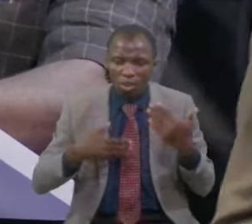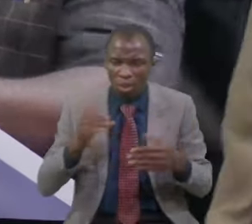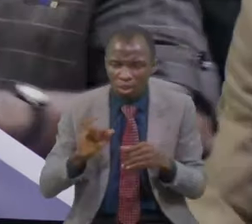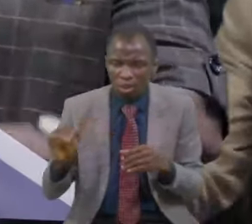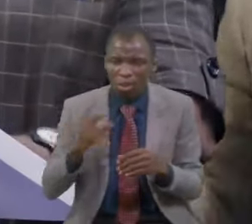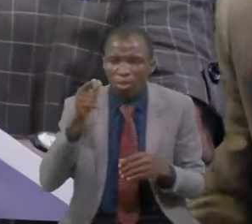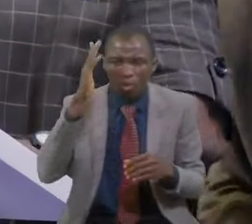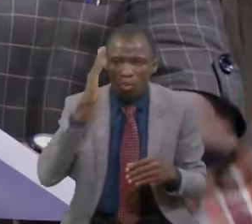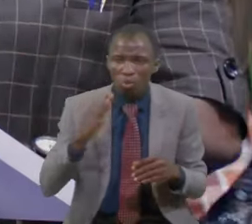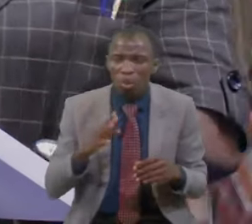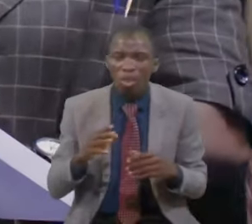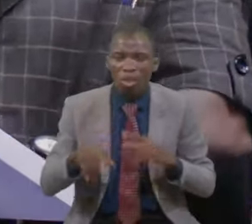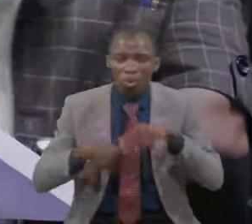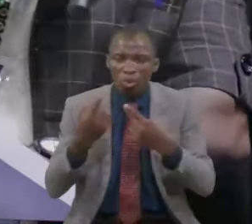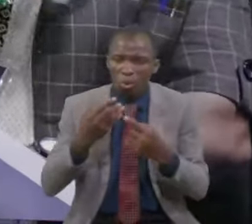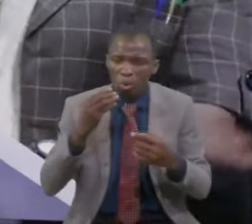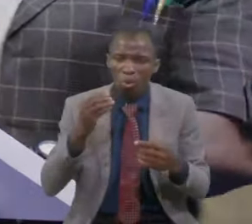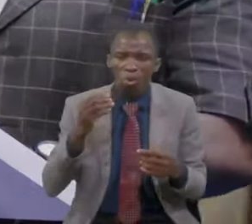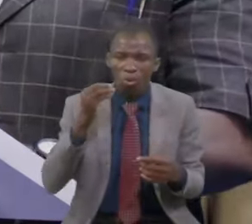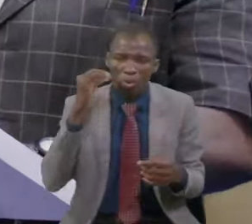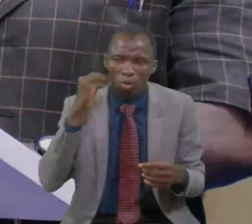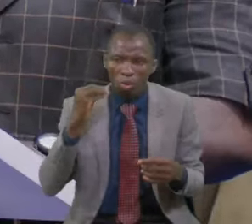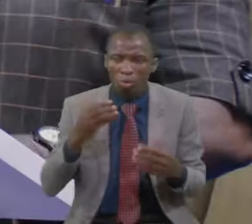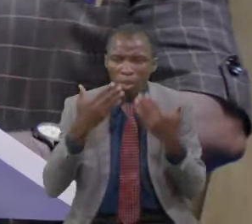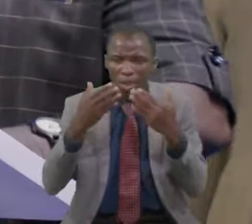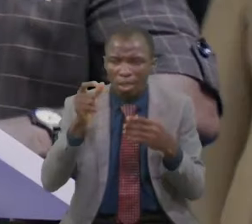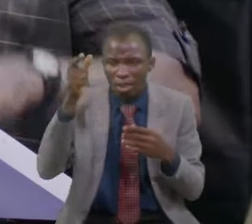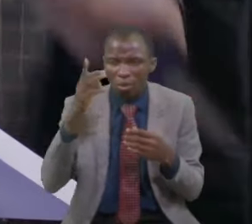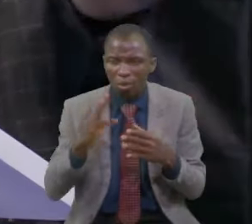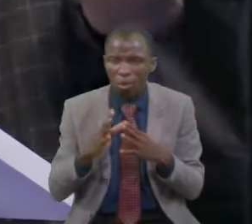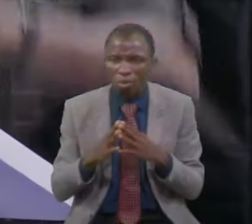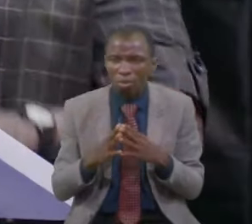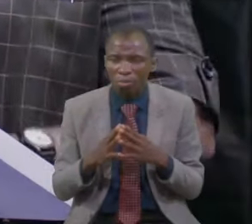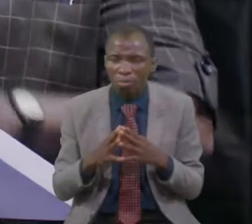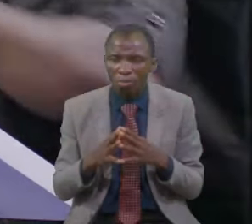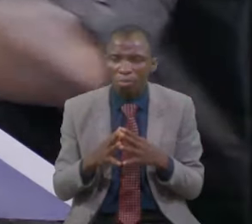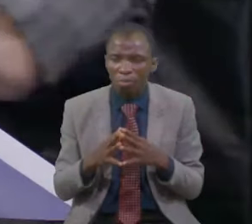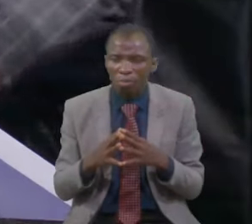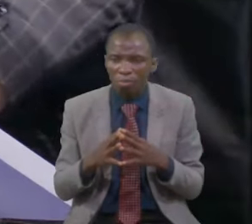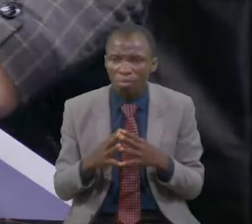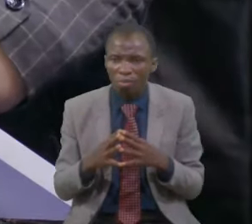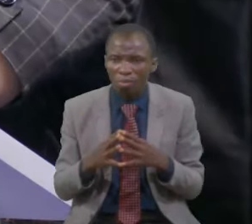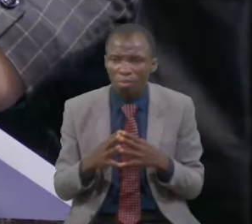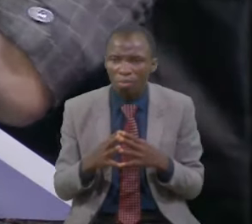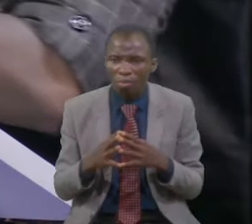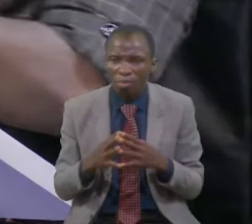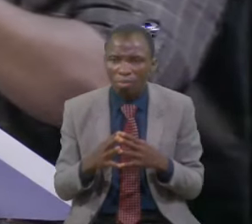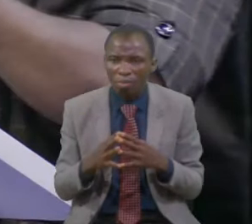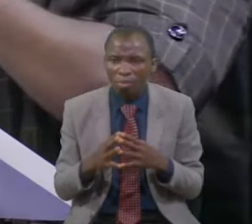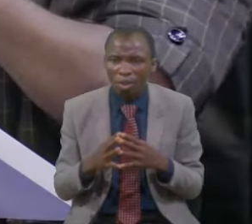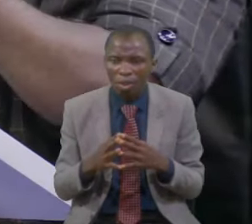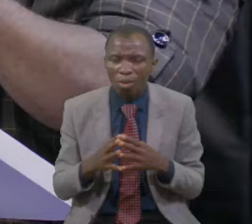thanking God that this opportunity was given to you. I think it's over now. We shall now all stand